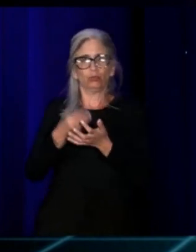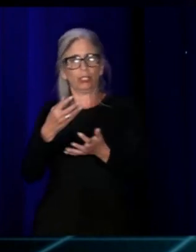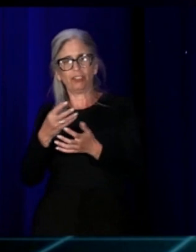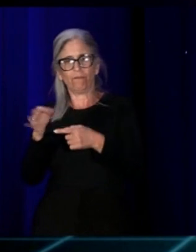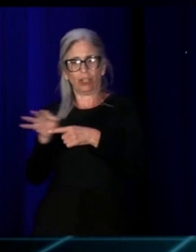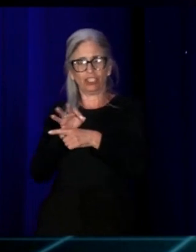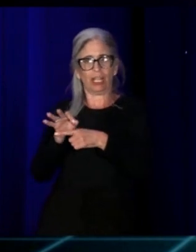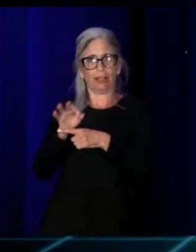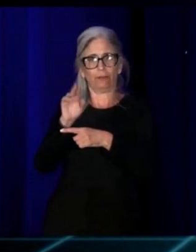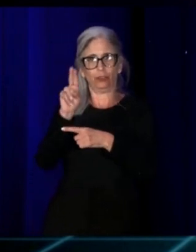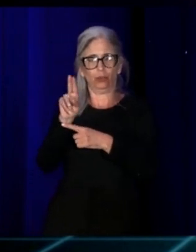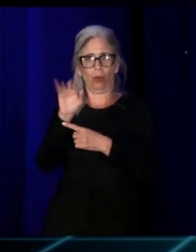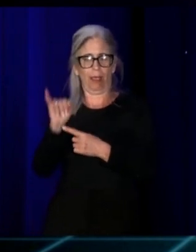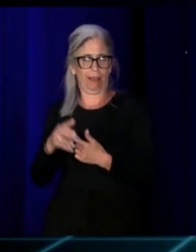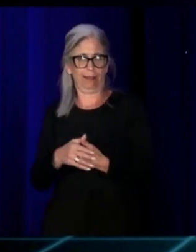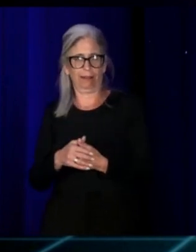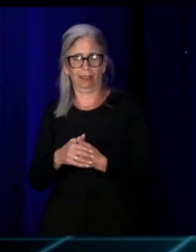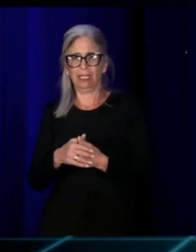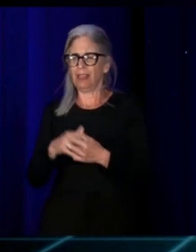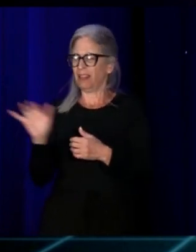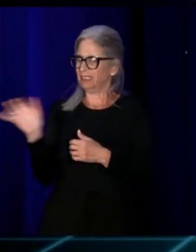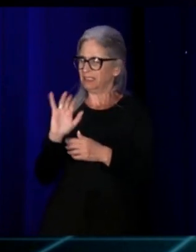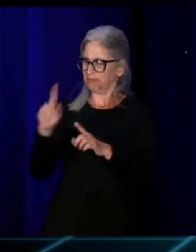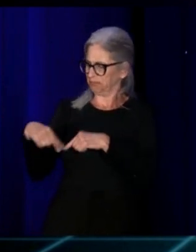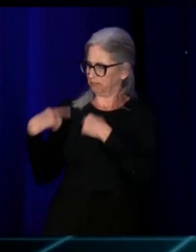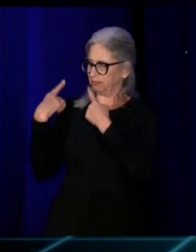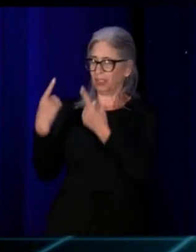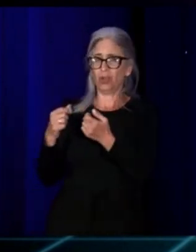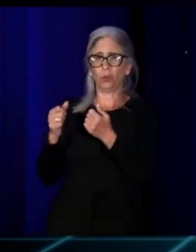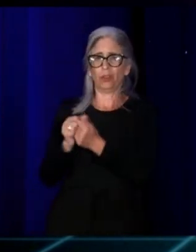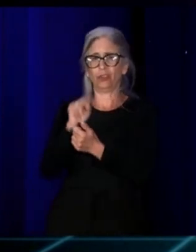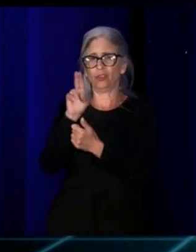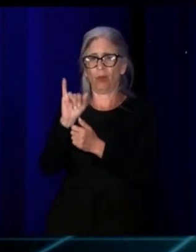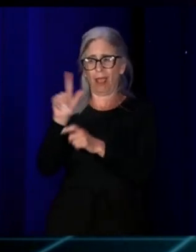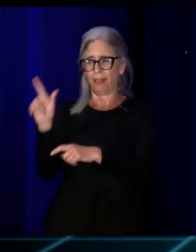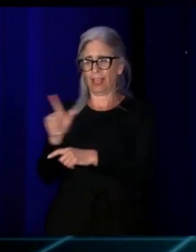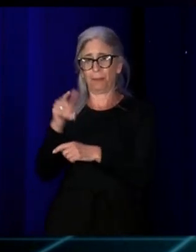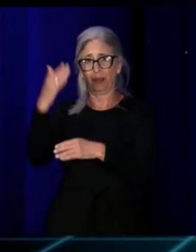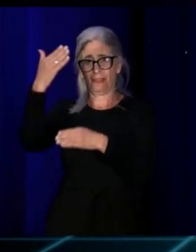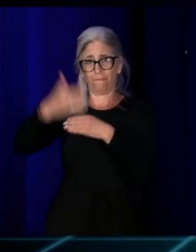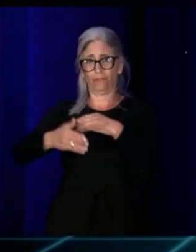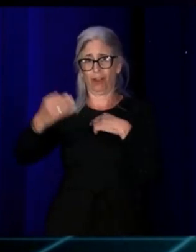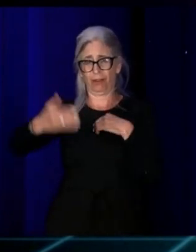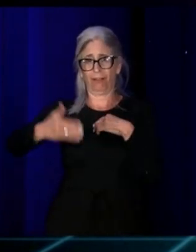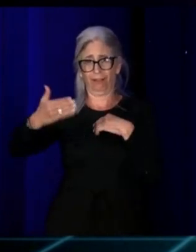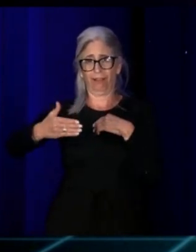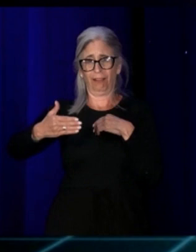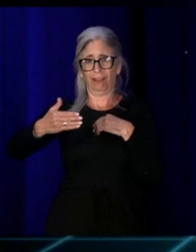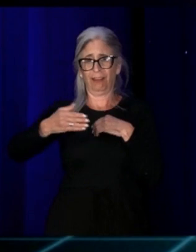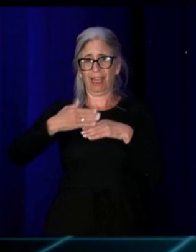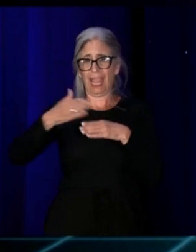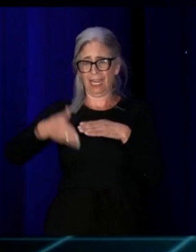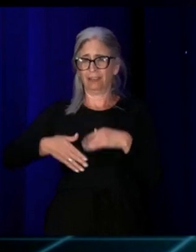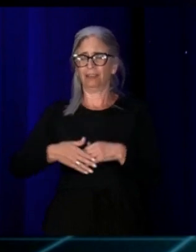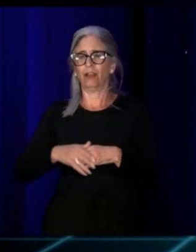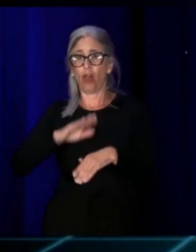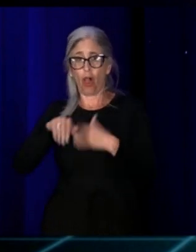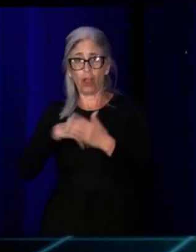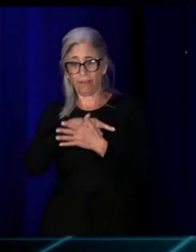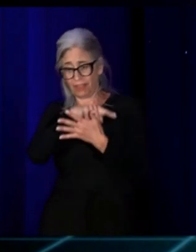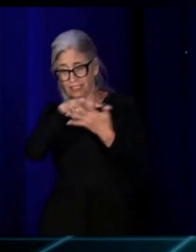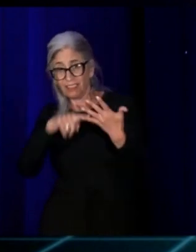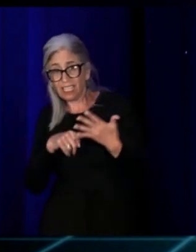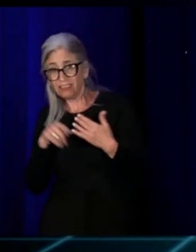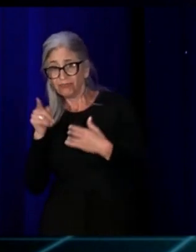where I want it, just like we've been doing with our UI libraries in the front end. And all of these